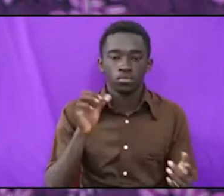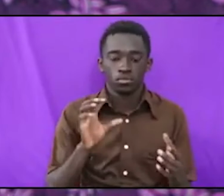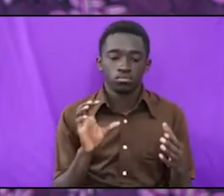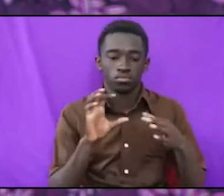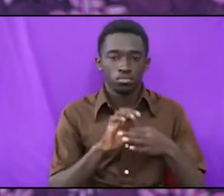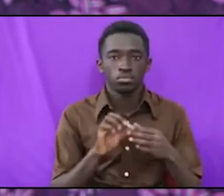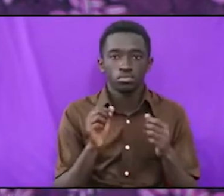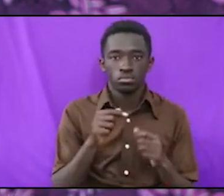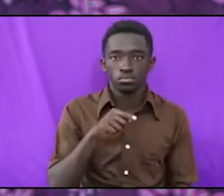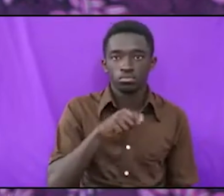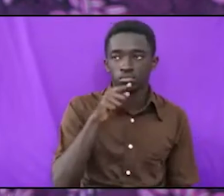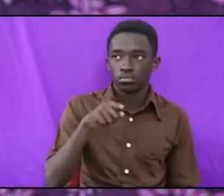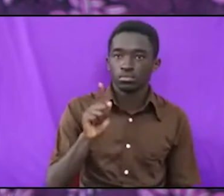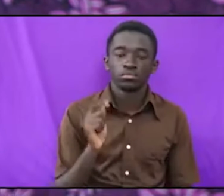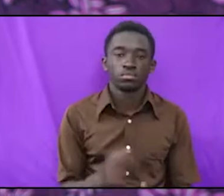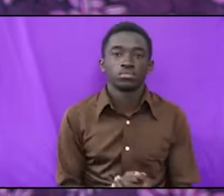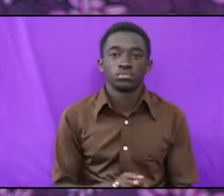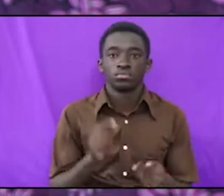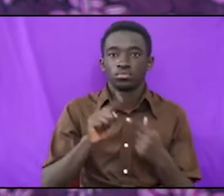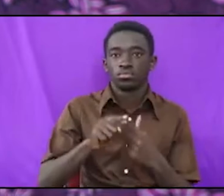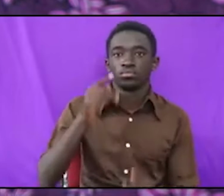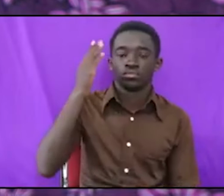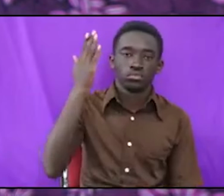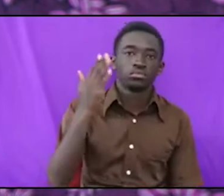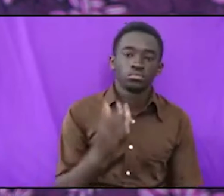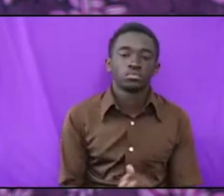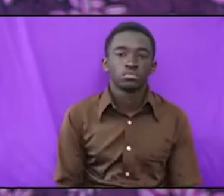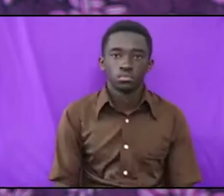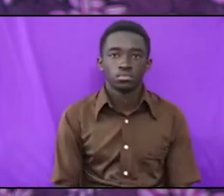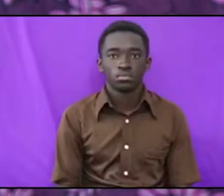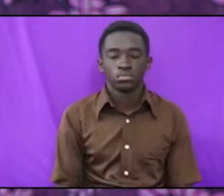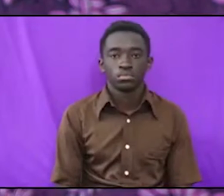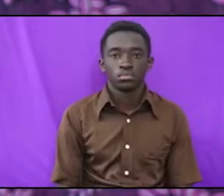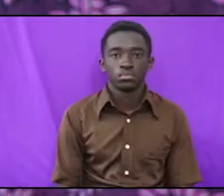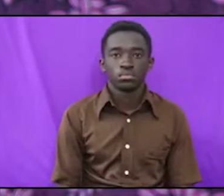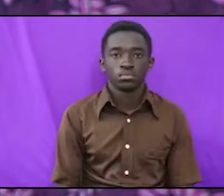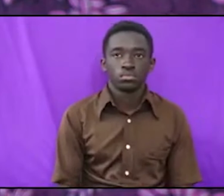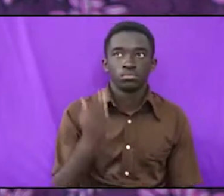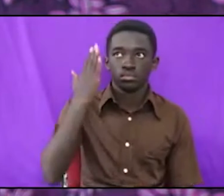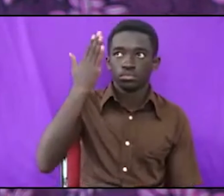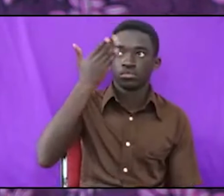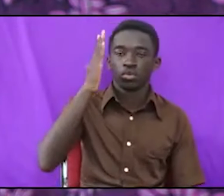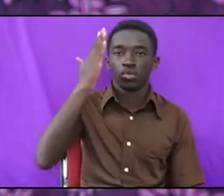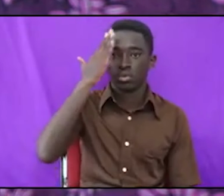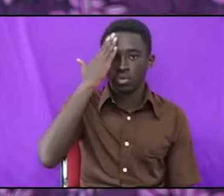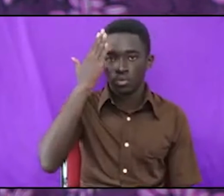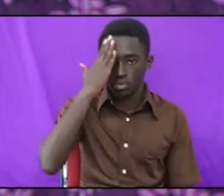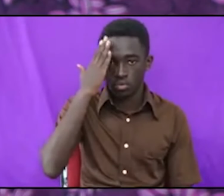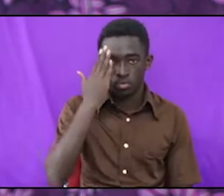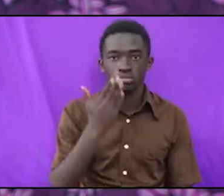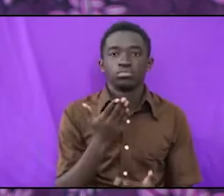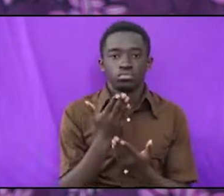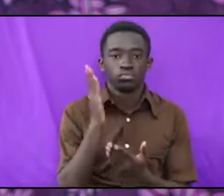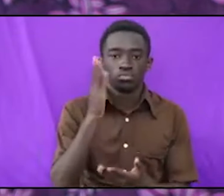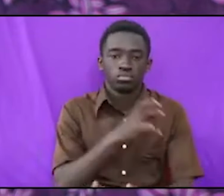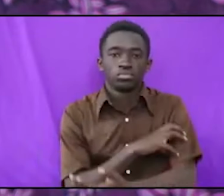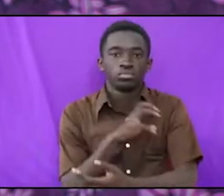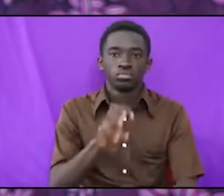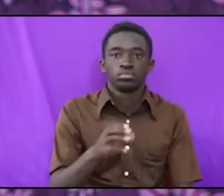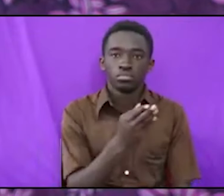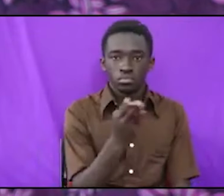himself to him, he knows that he will empower you to